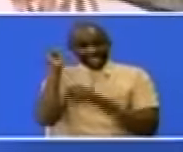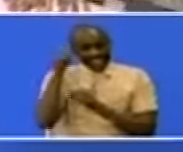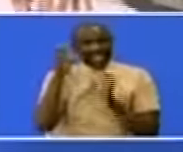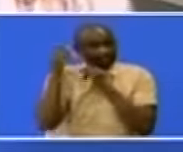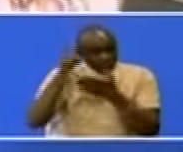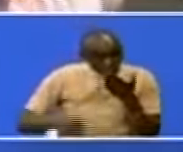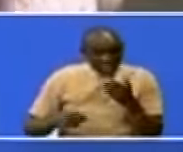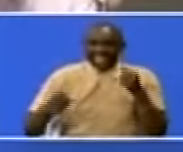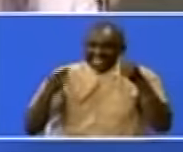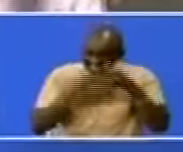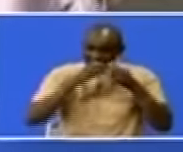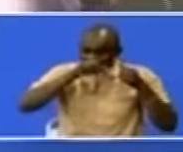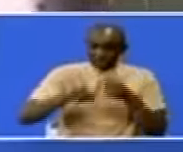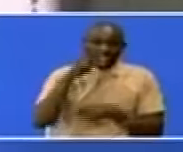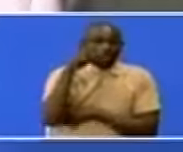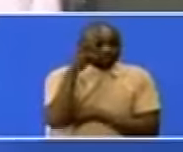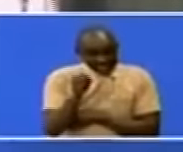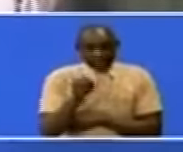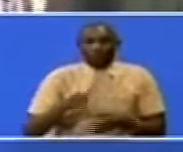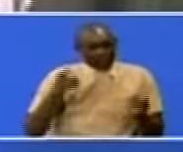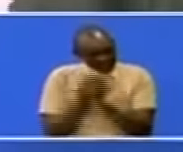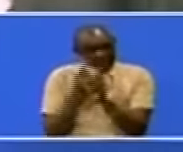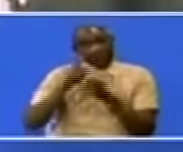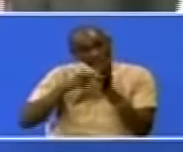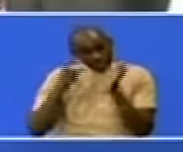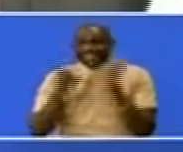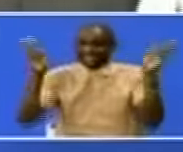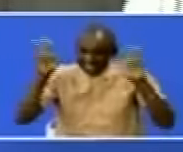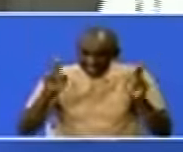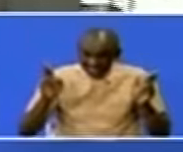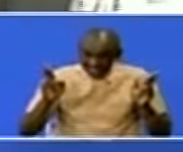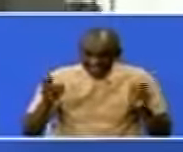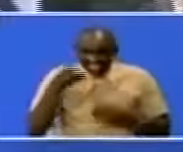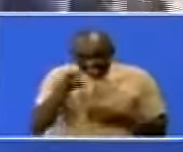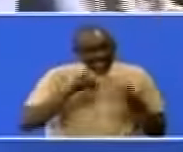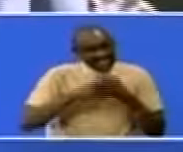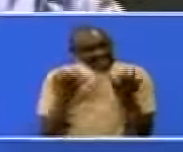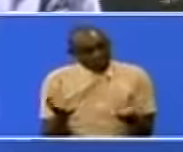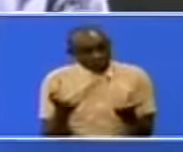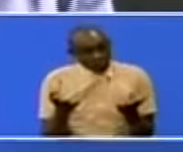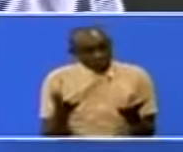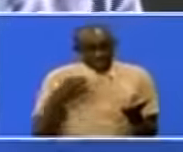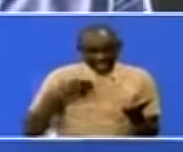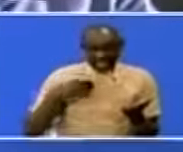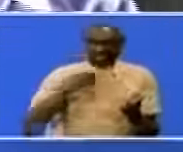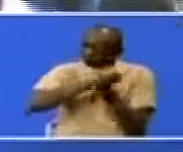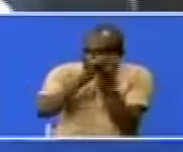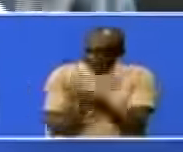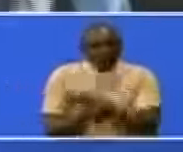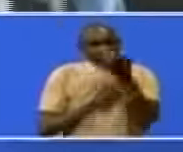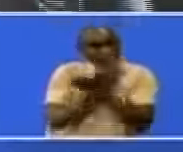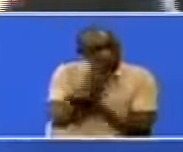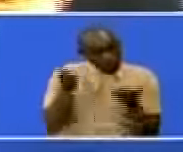to have 8,000 kilometers of ongoing projects ready. This is set to spark off a major turnaround for the